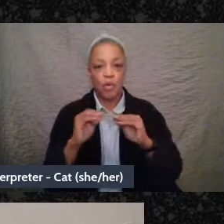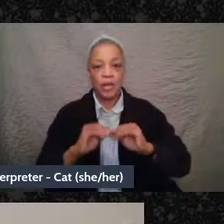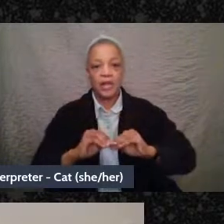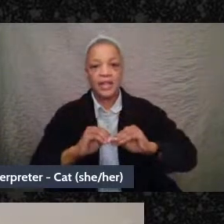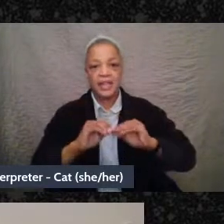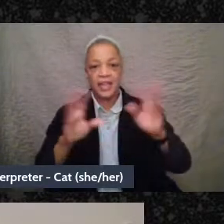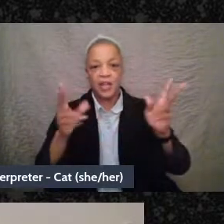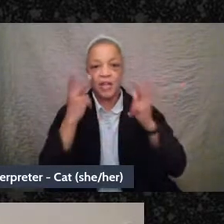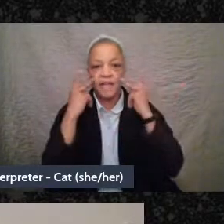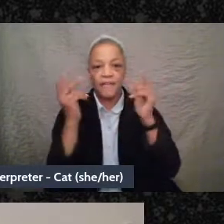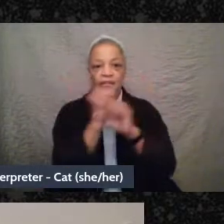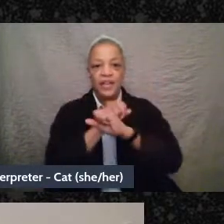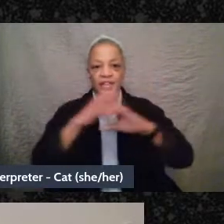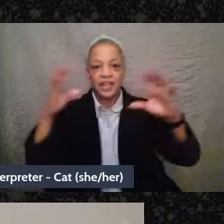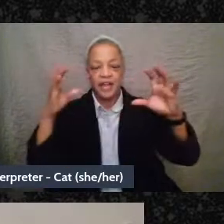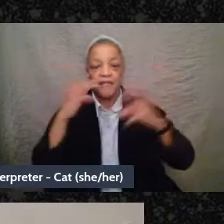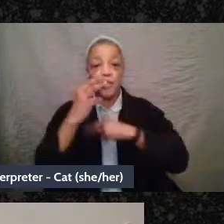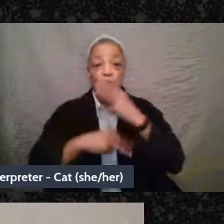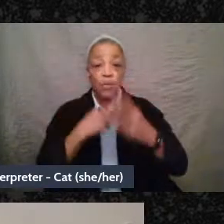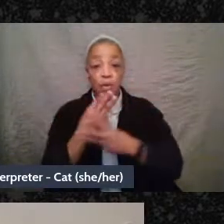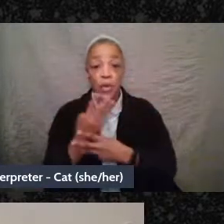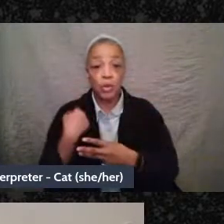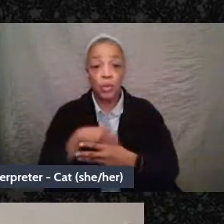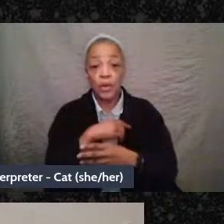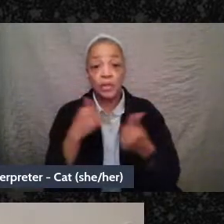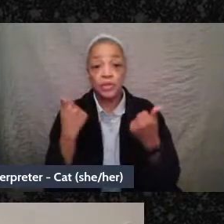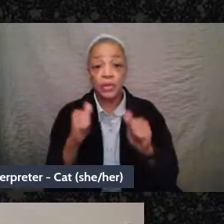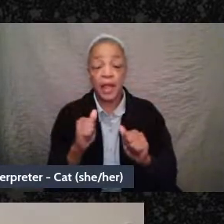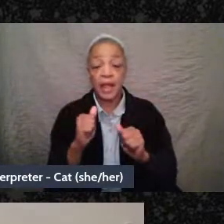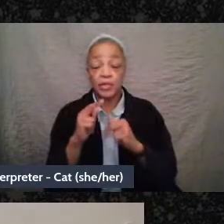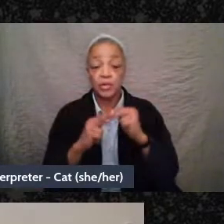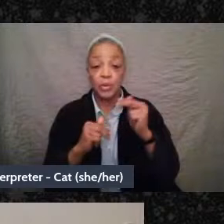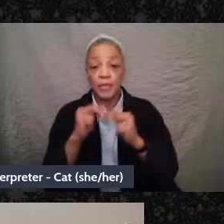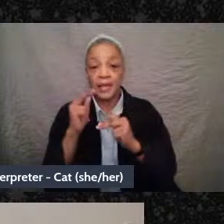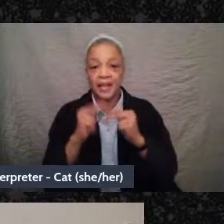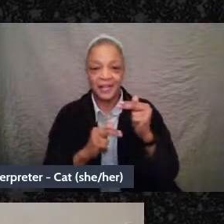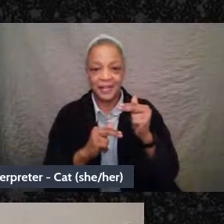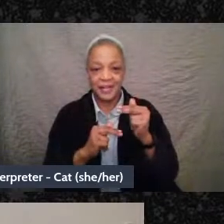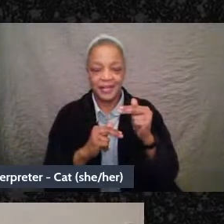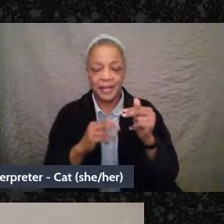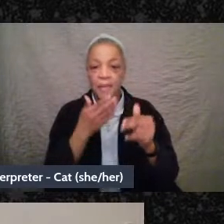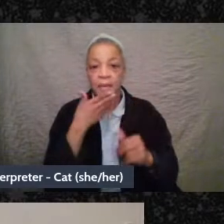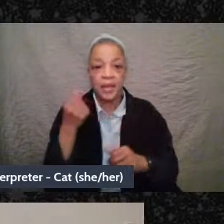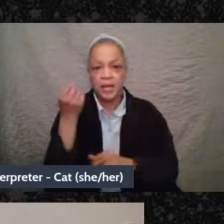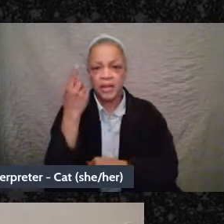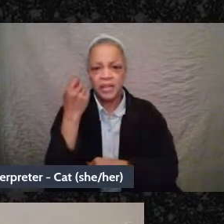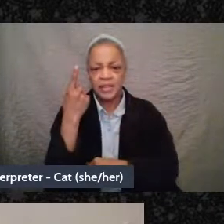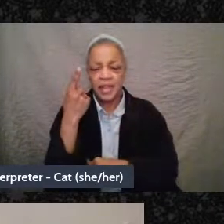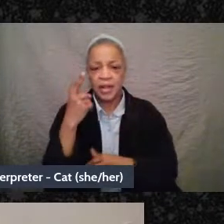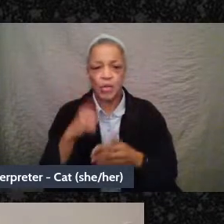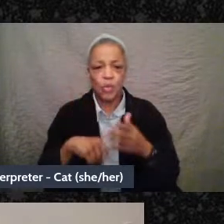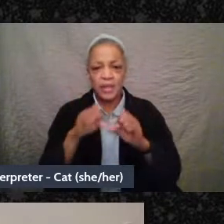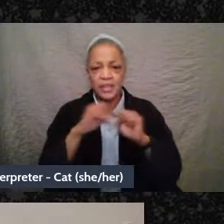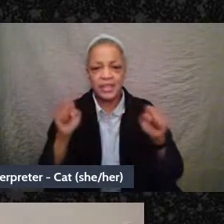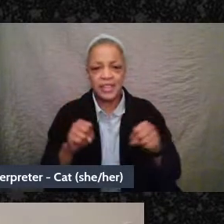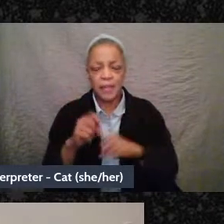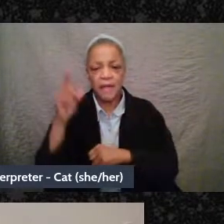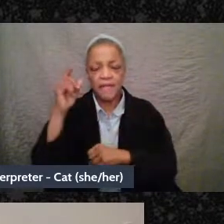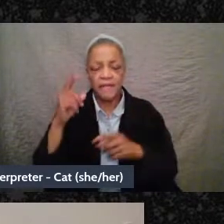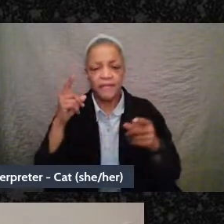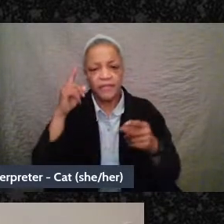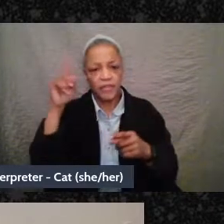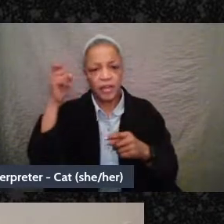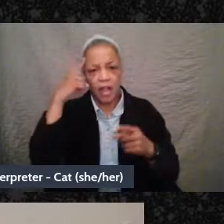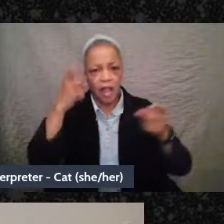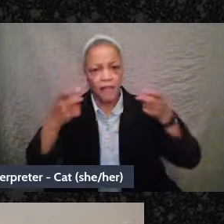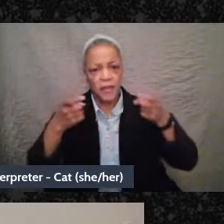world we're trying to build. We really need a better understanding of what kinds of systems of governance and what